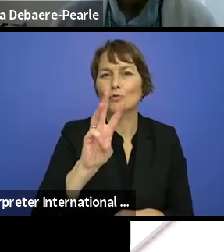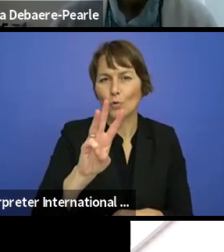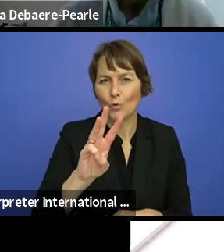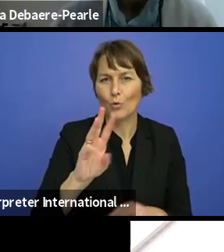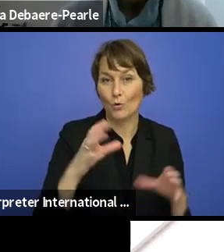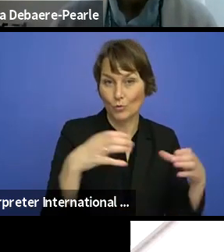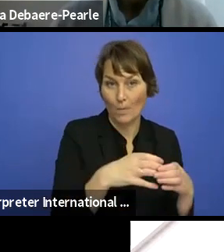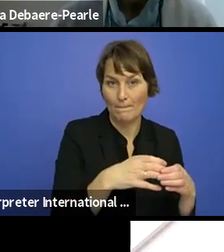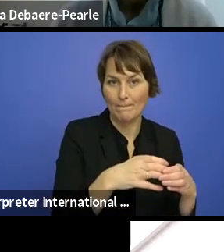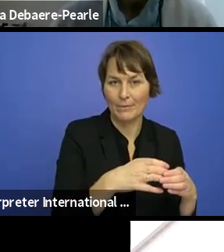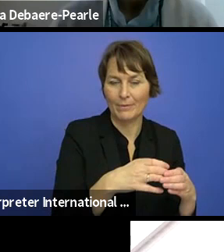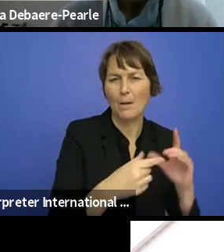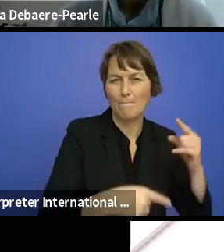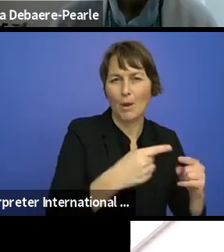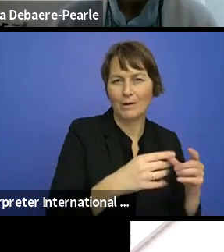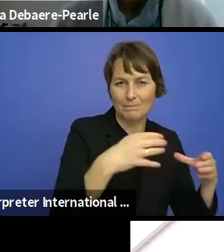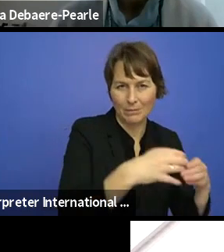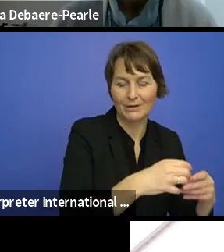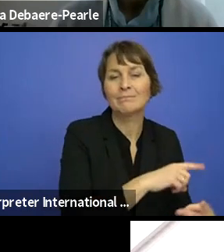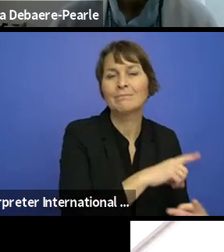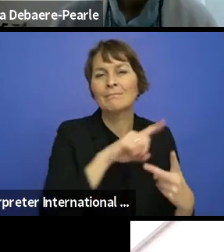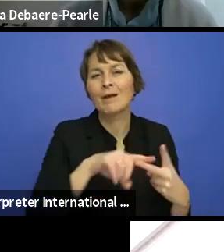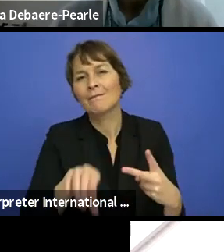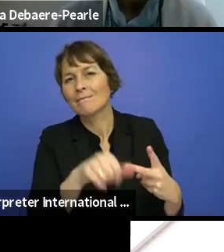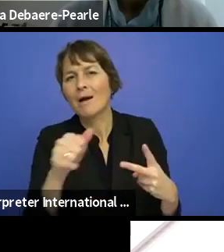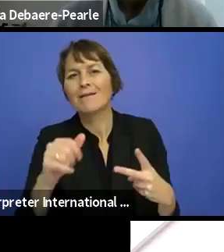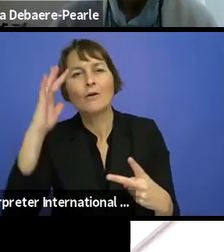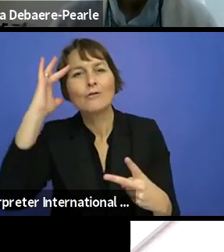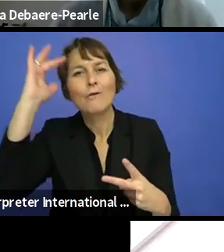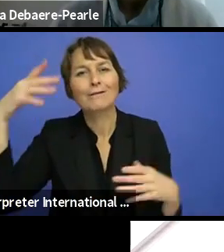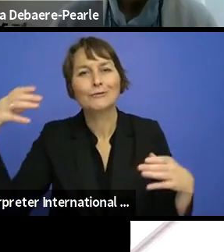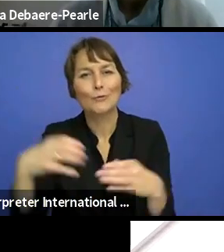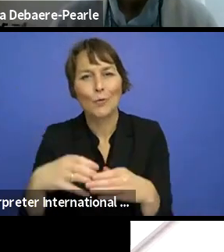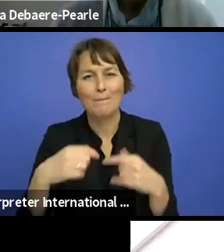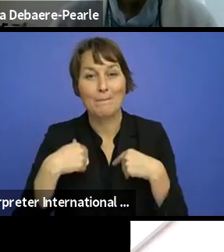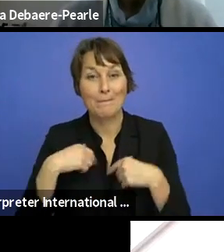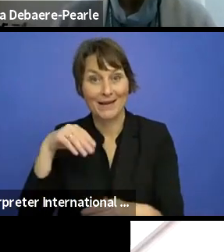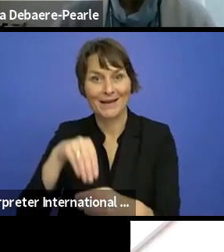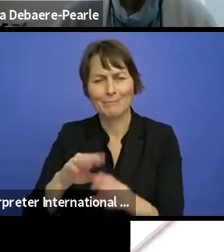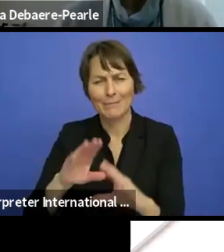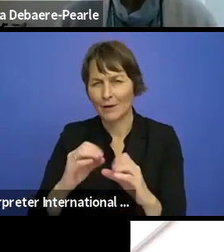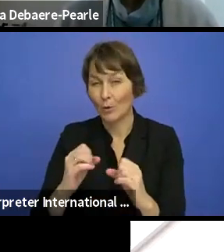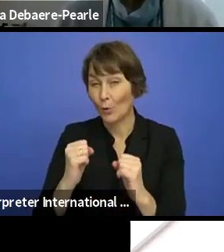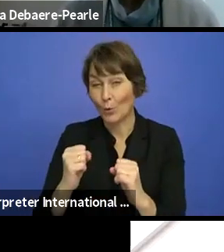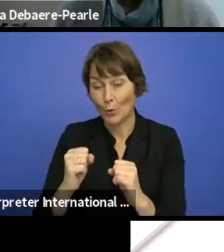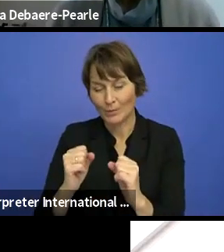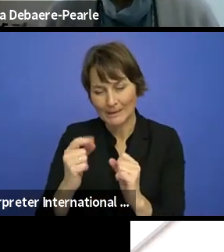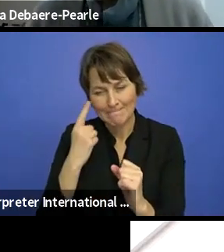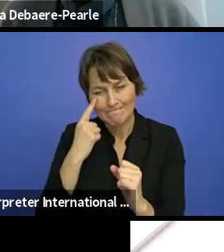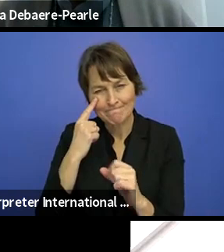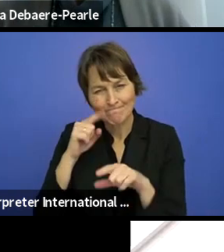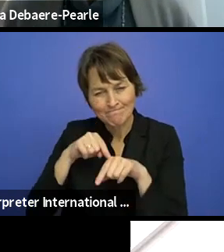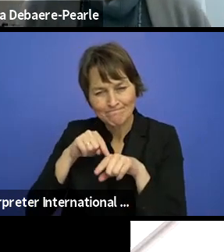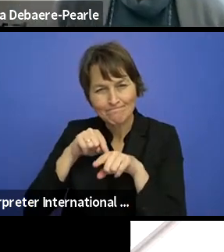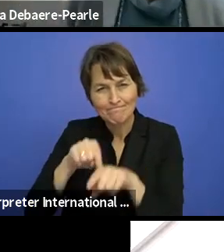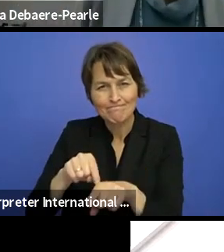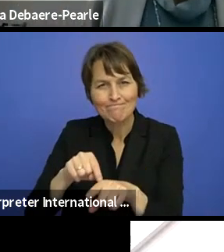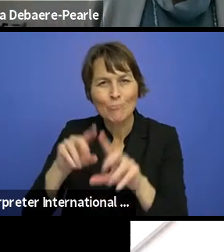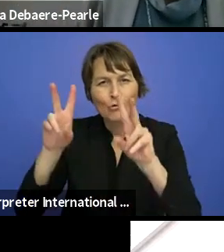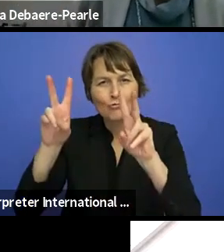for my group. So I work very intensely on this on different topics. And as you said, I've